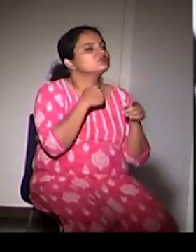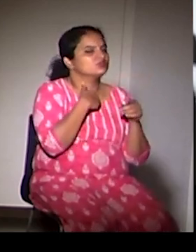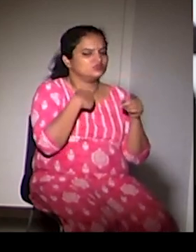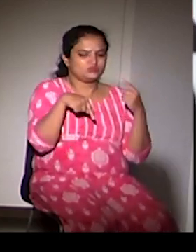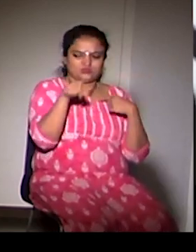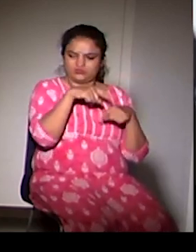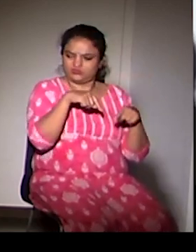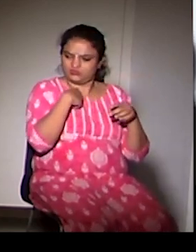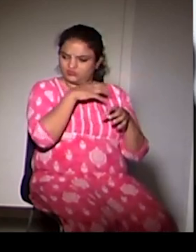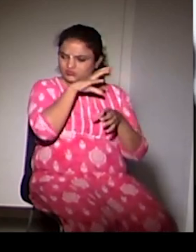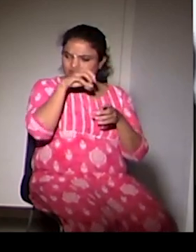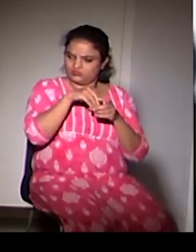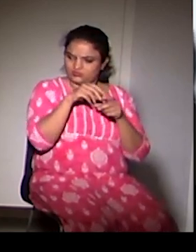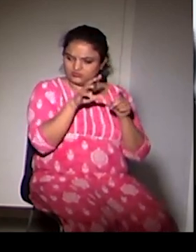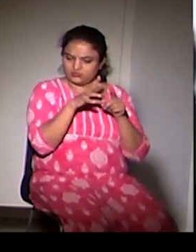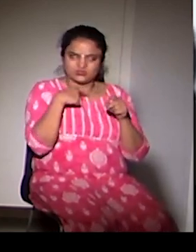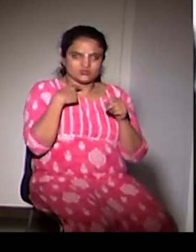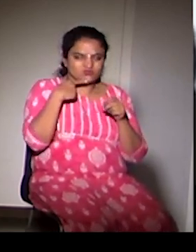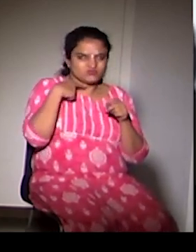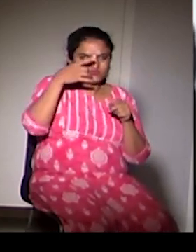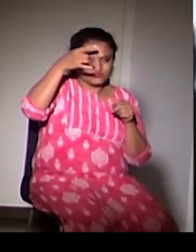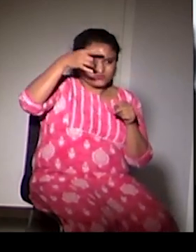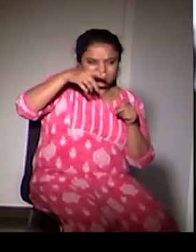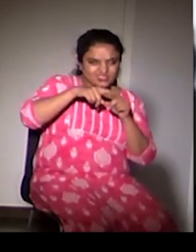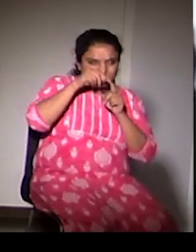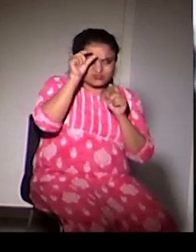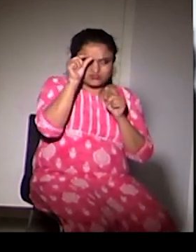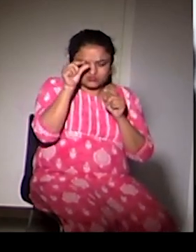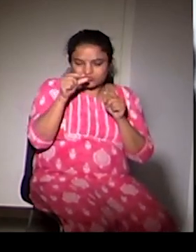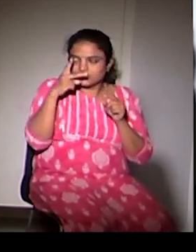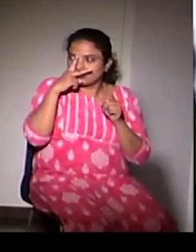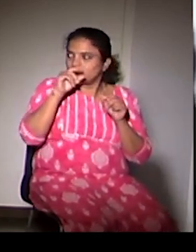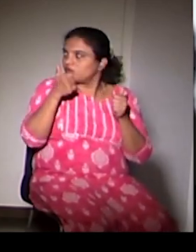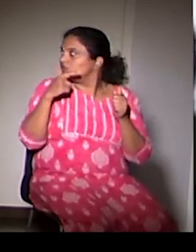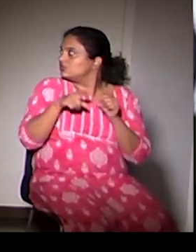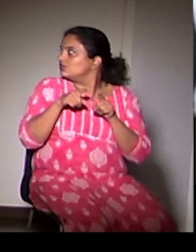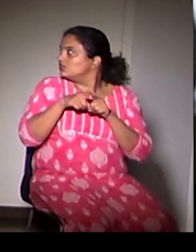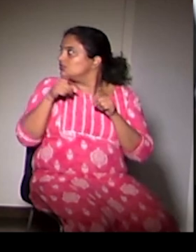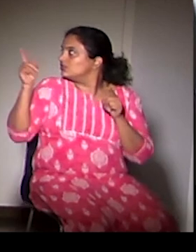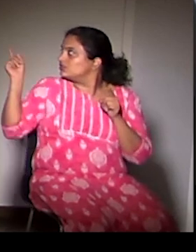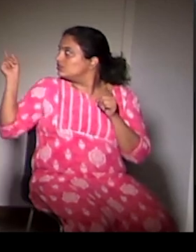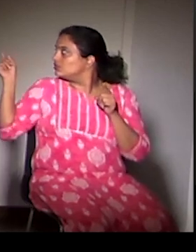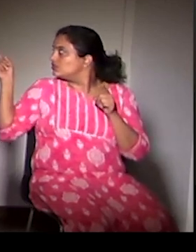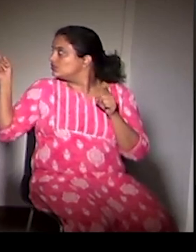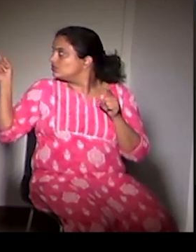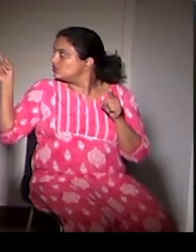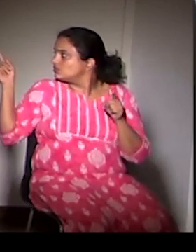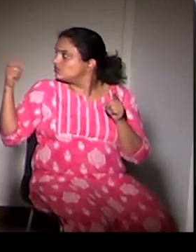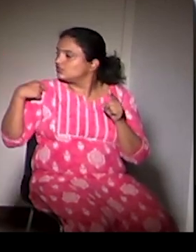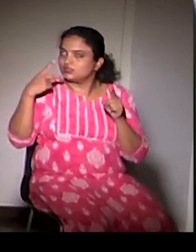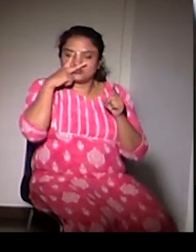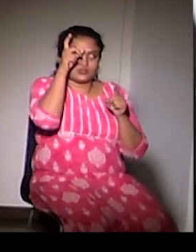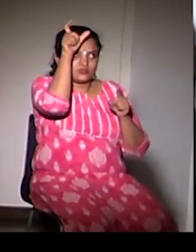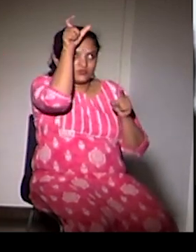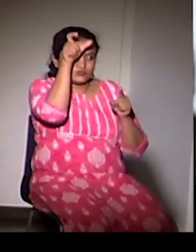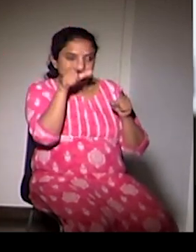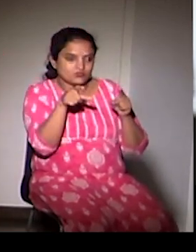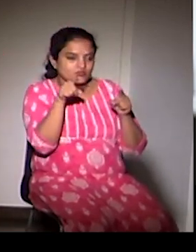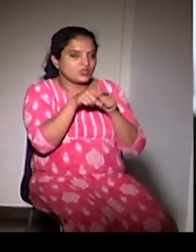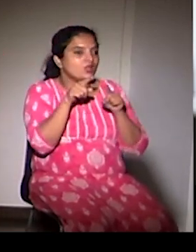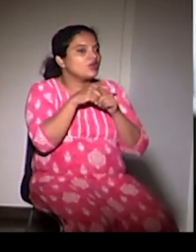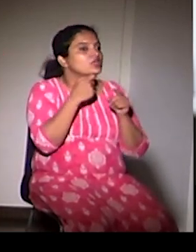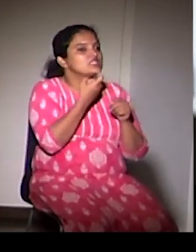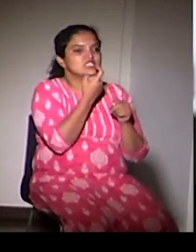can see on the right the detail of the decorative inlay. And I think most people would feel that that is white